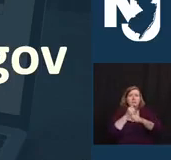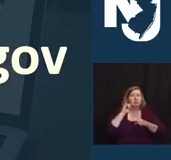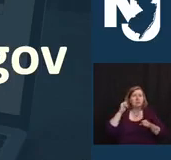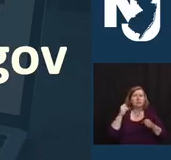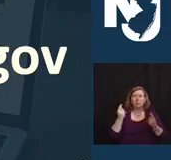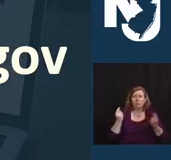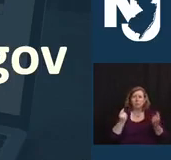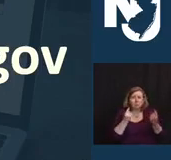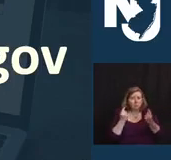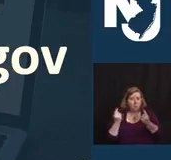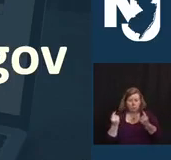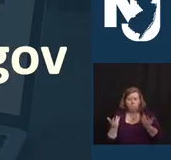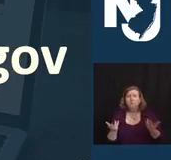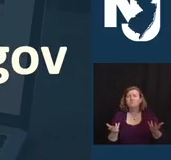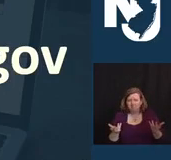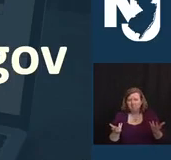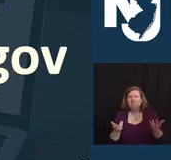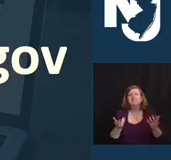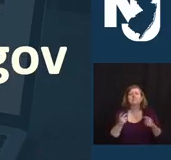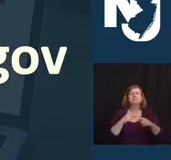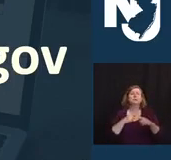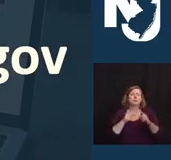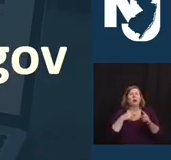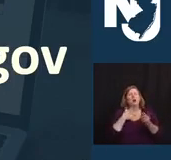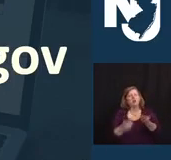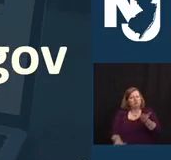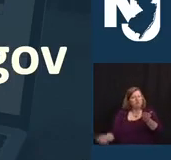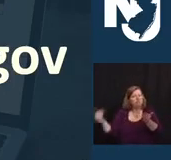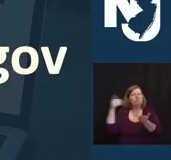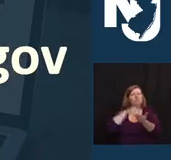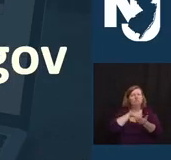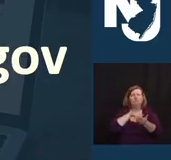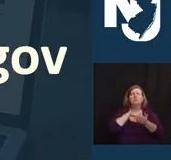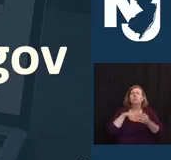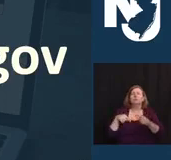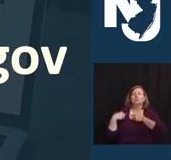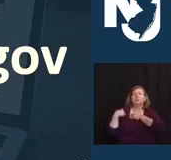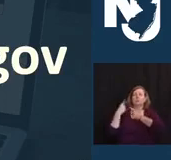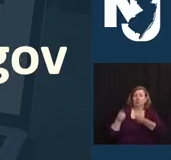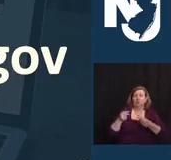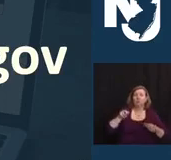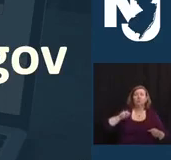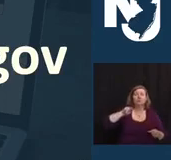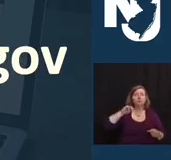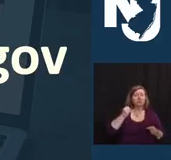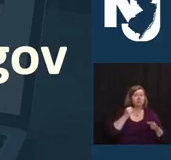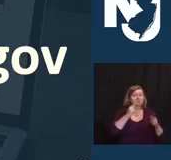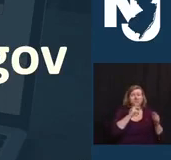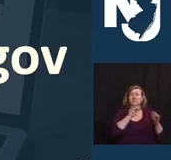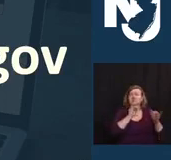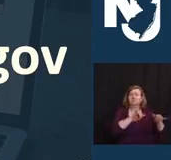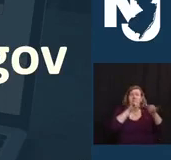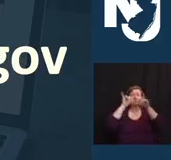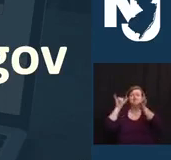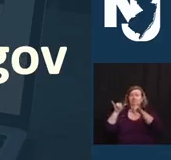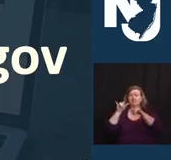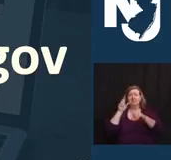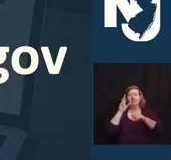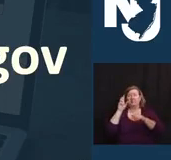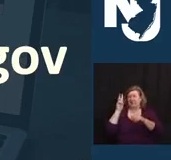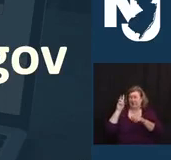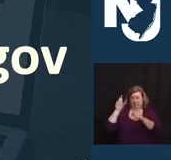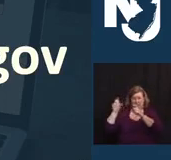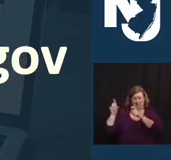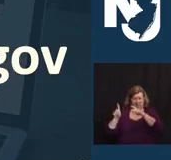vaccine. But it bears repeating that there have not been any similar reported adverse effects with Johnson & Johnson's vaccine in New